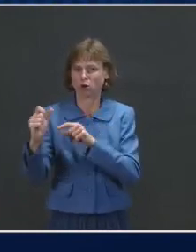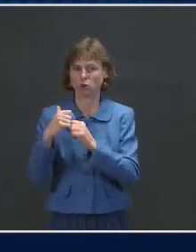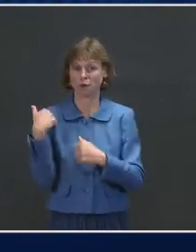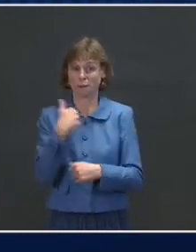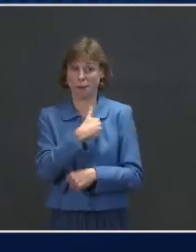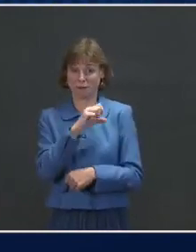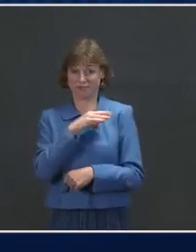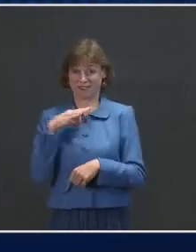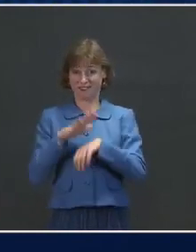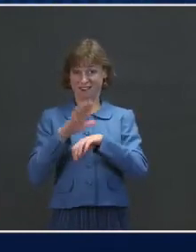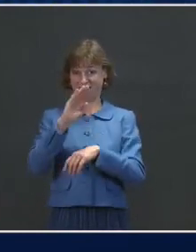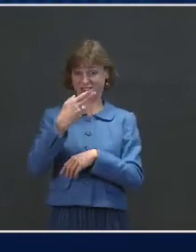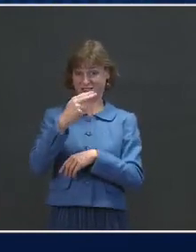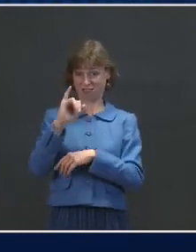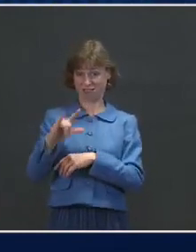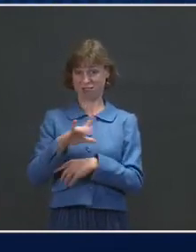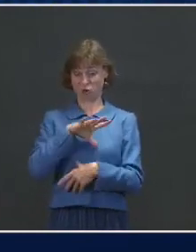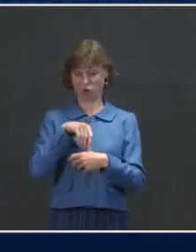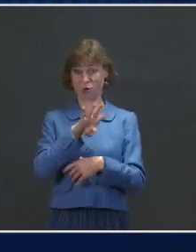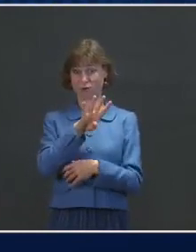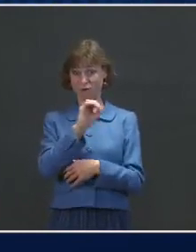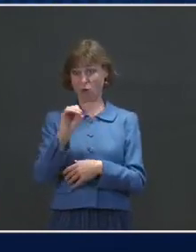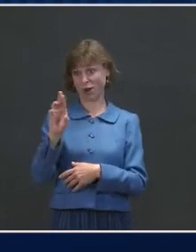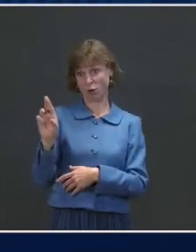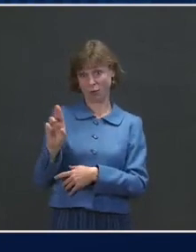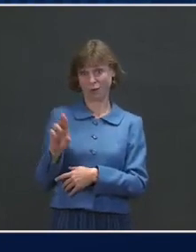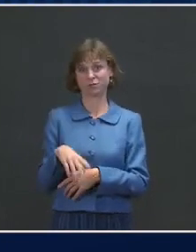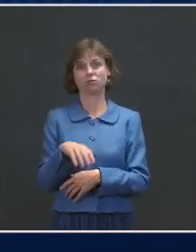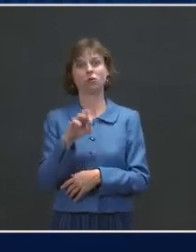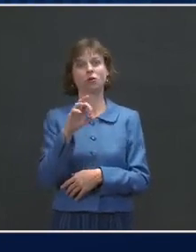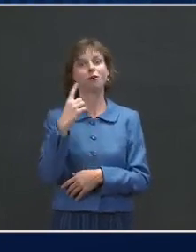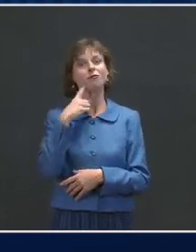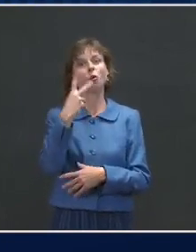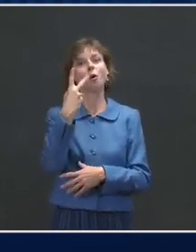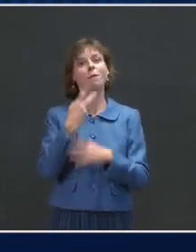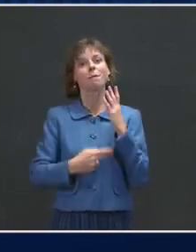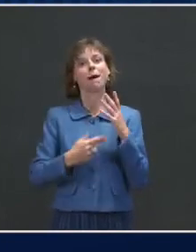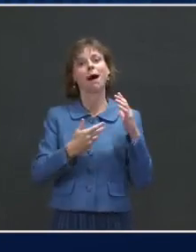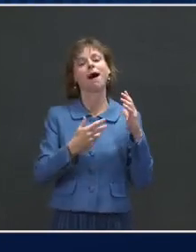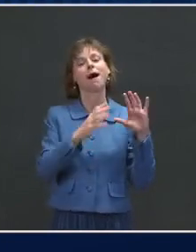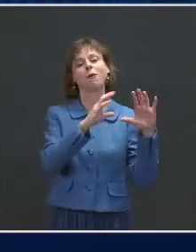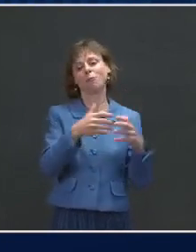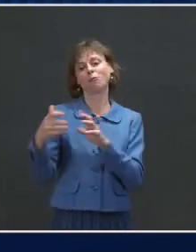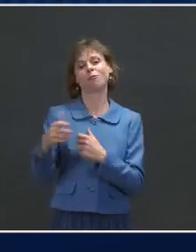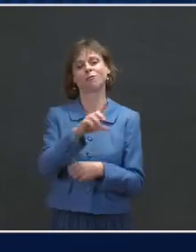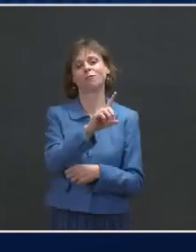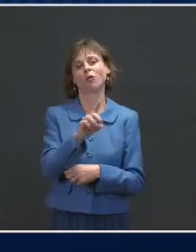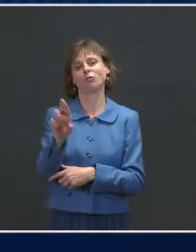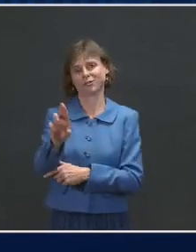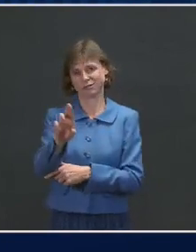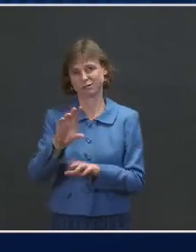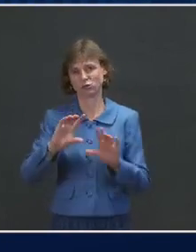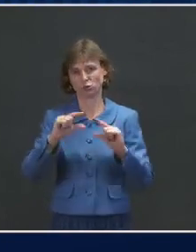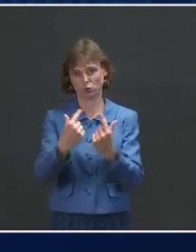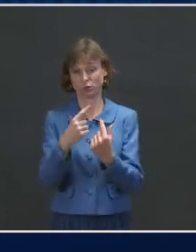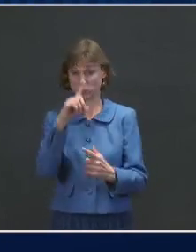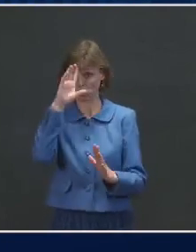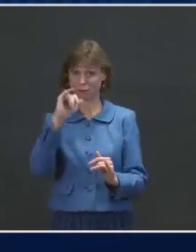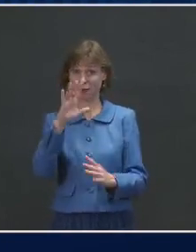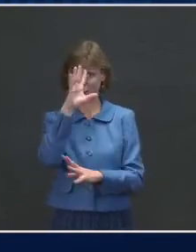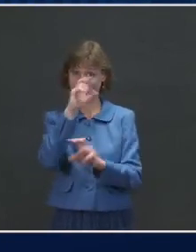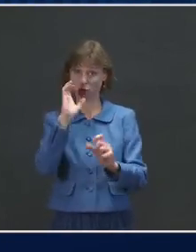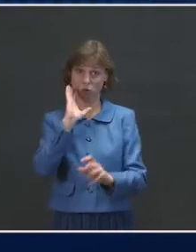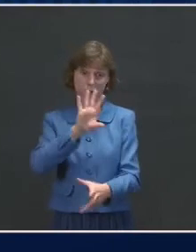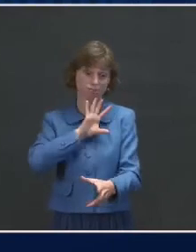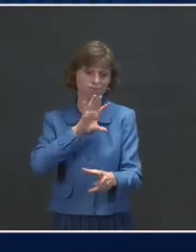Hill, including 40 calls with Republicans or bipartisan groups. And you can expect that the president will engage throughout the